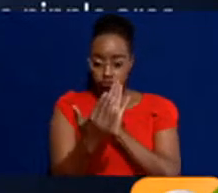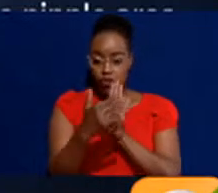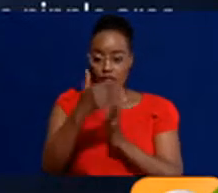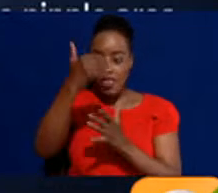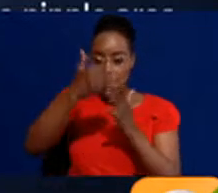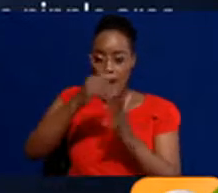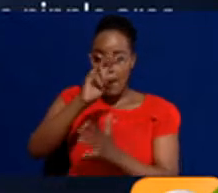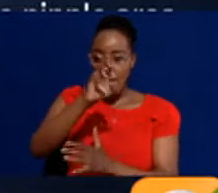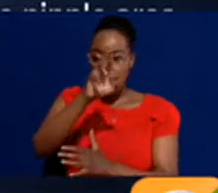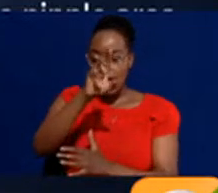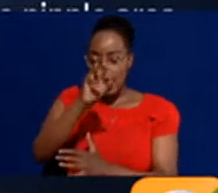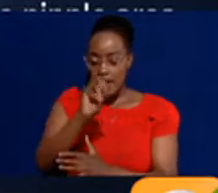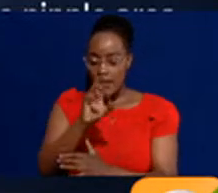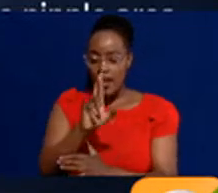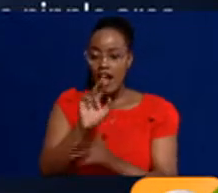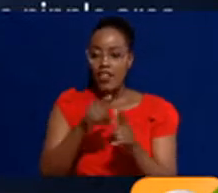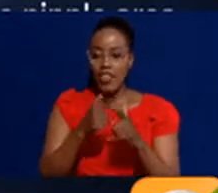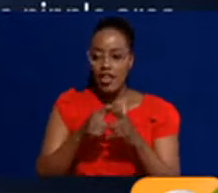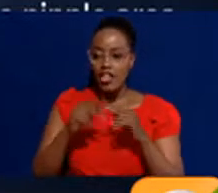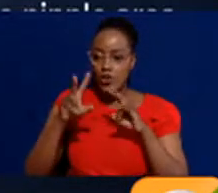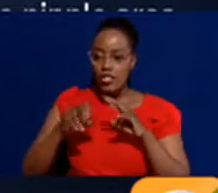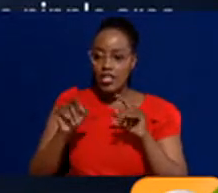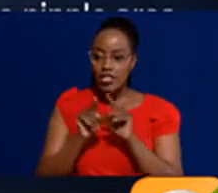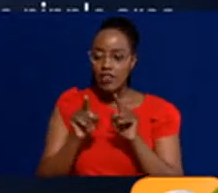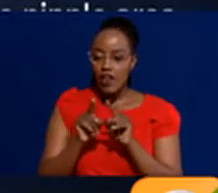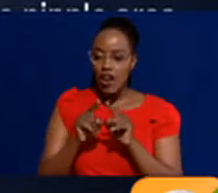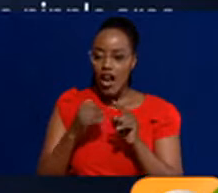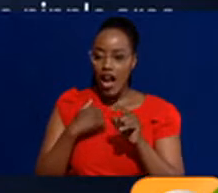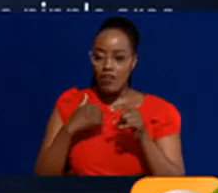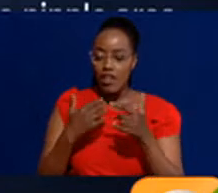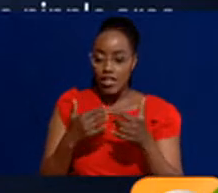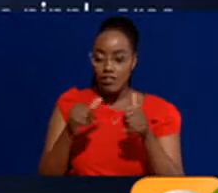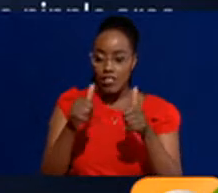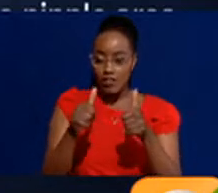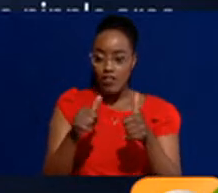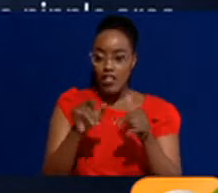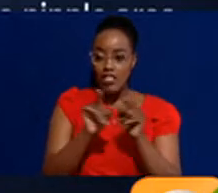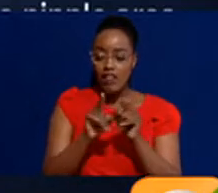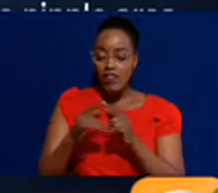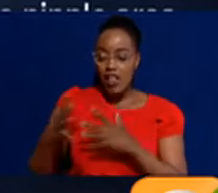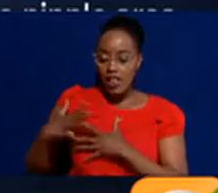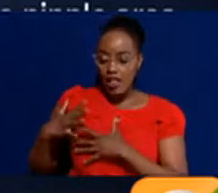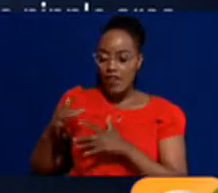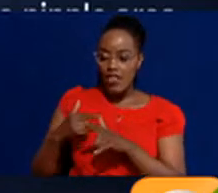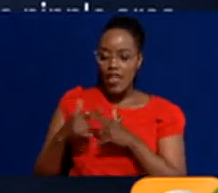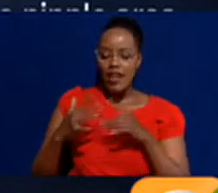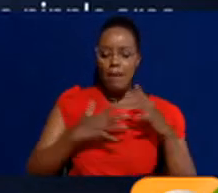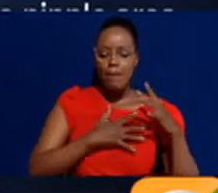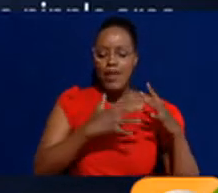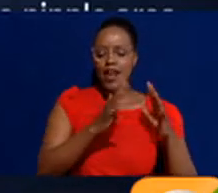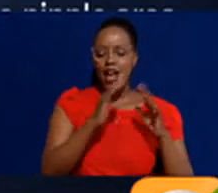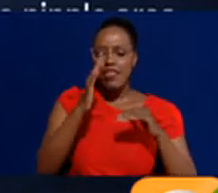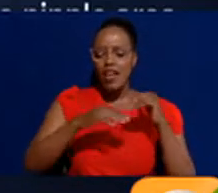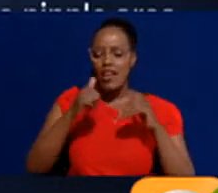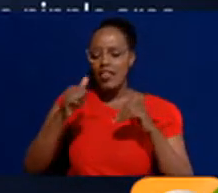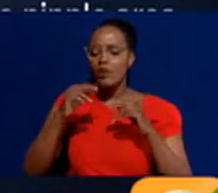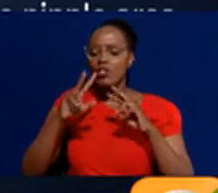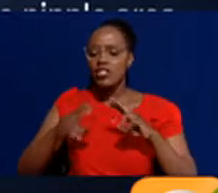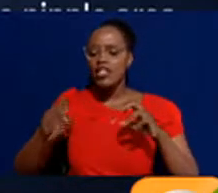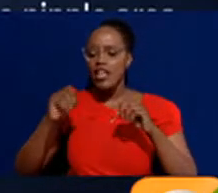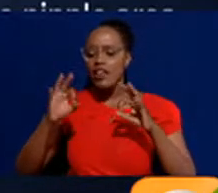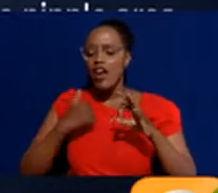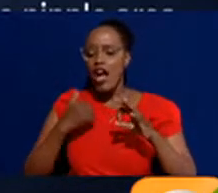you check yourself for symmetry. Of course, one breast is usually bigger than the other one, but you want to check is one